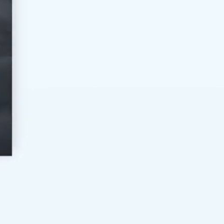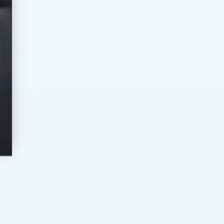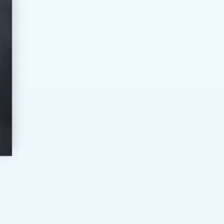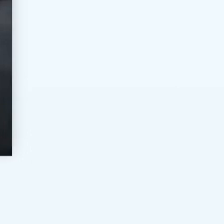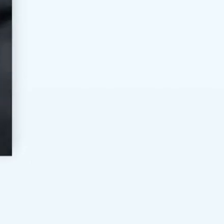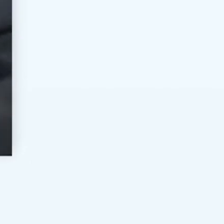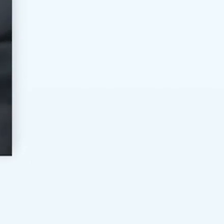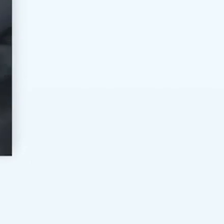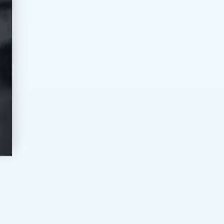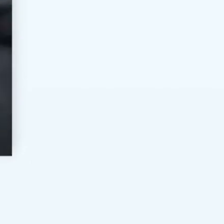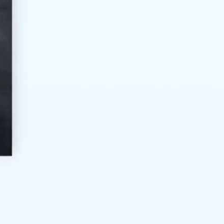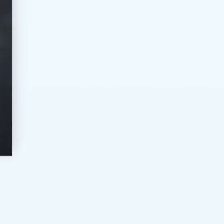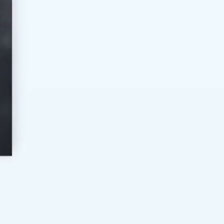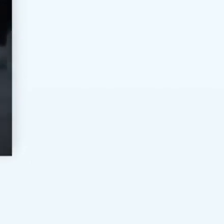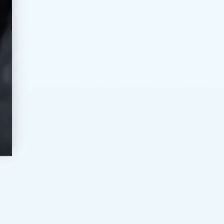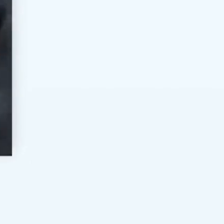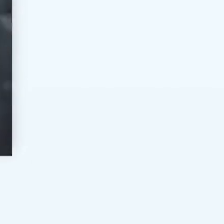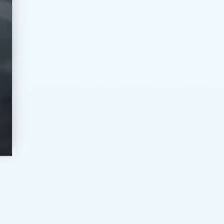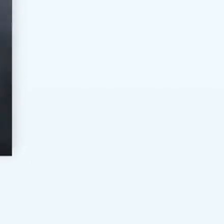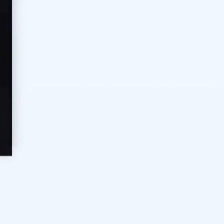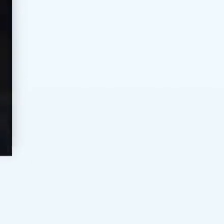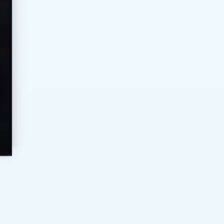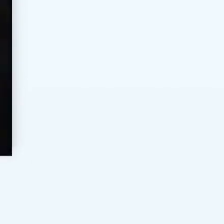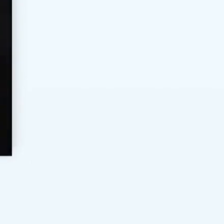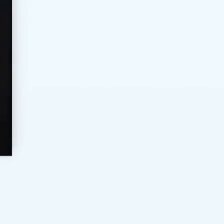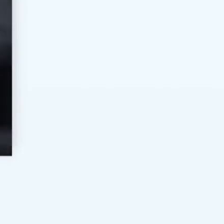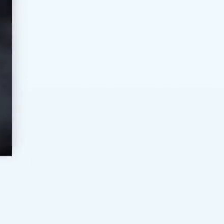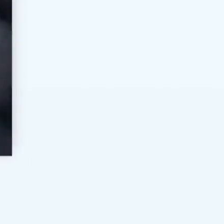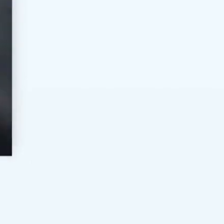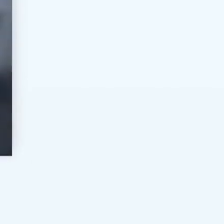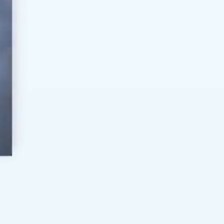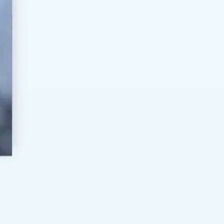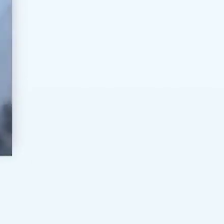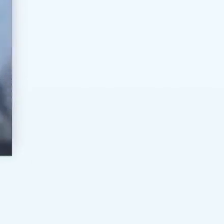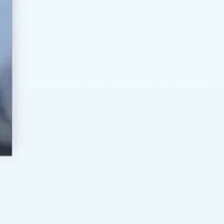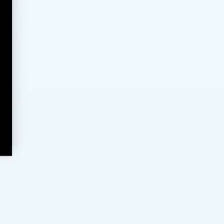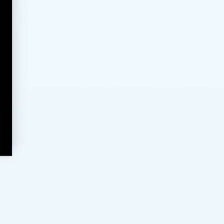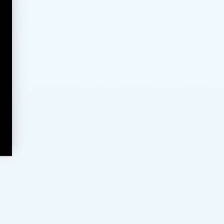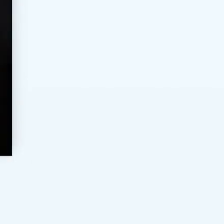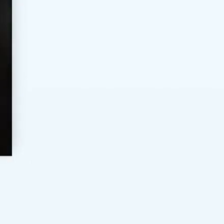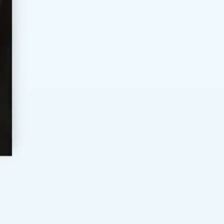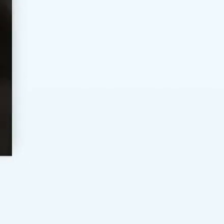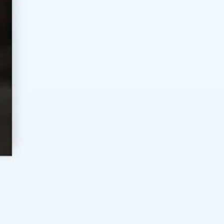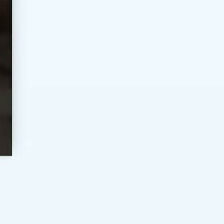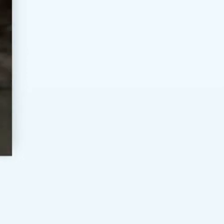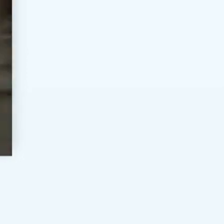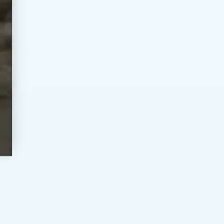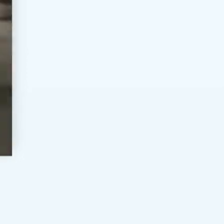Yeah, we will get you from there. Just take it easy. We'll be here for you guys. We're not going to leave you.